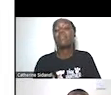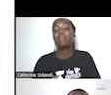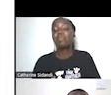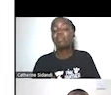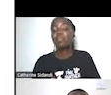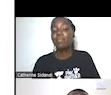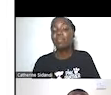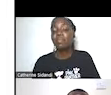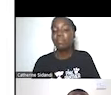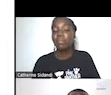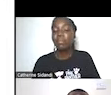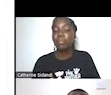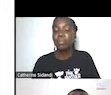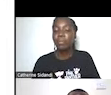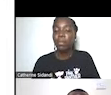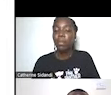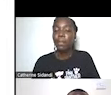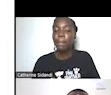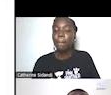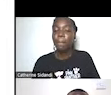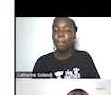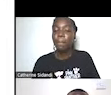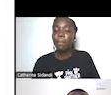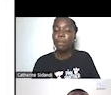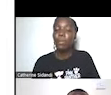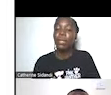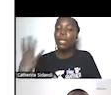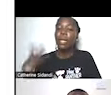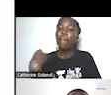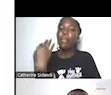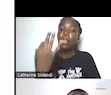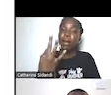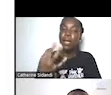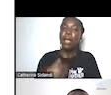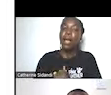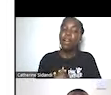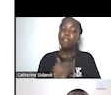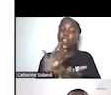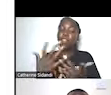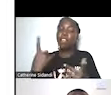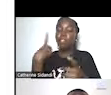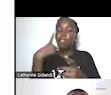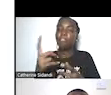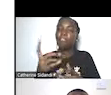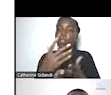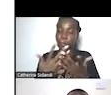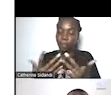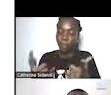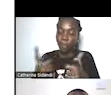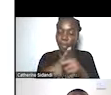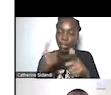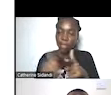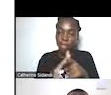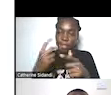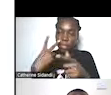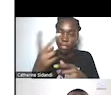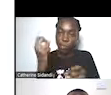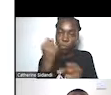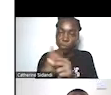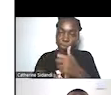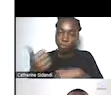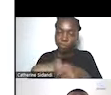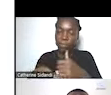3, let's introduce discounts of our products and see how it will work. Let's go do CSR